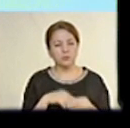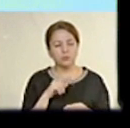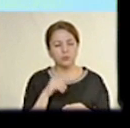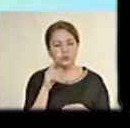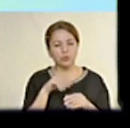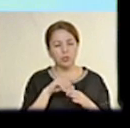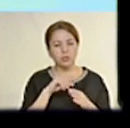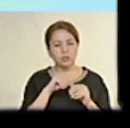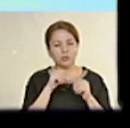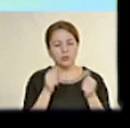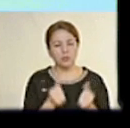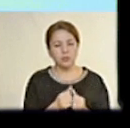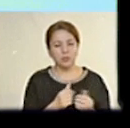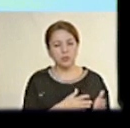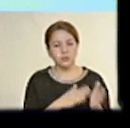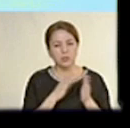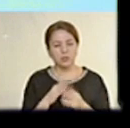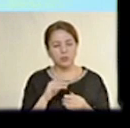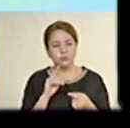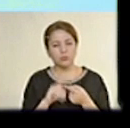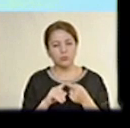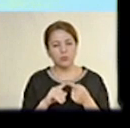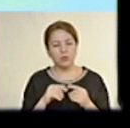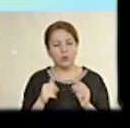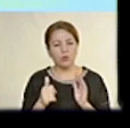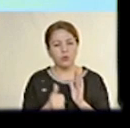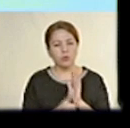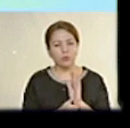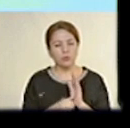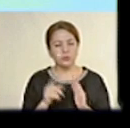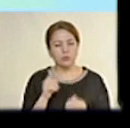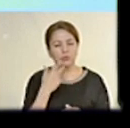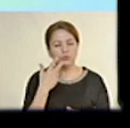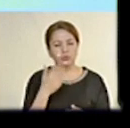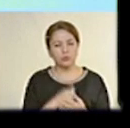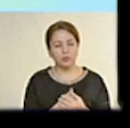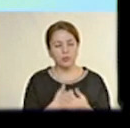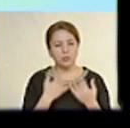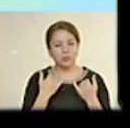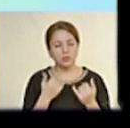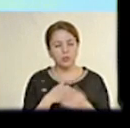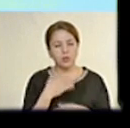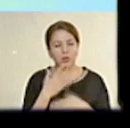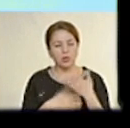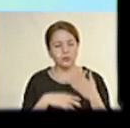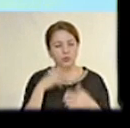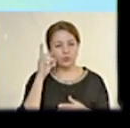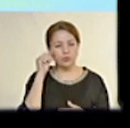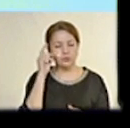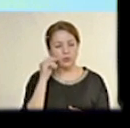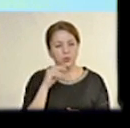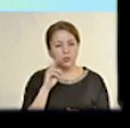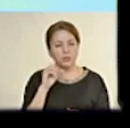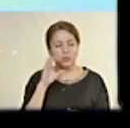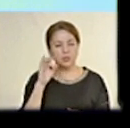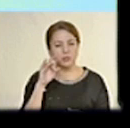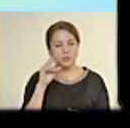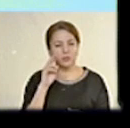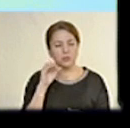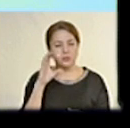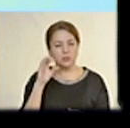shakllar. Keyingisi esa qo'shamiz 6 dan 3 ni. Endi esa aralash sonimizni kasr